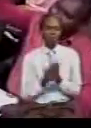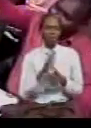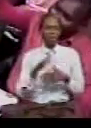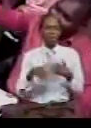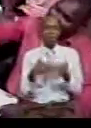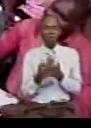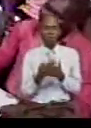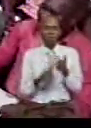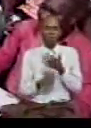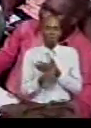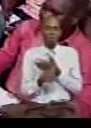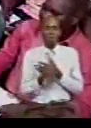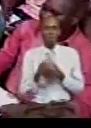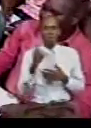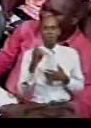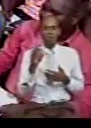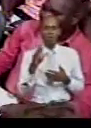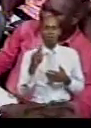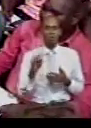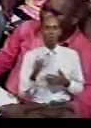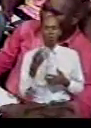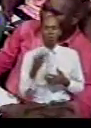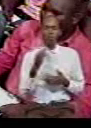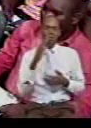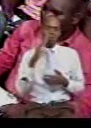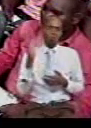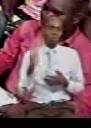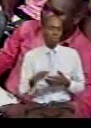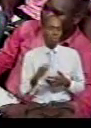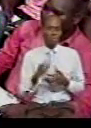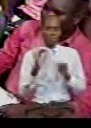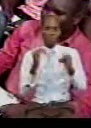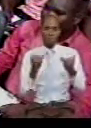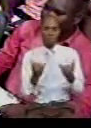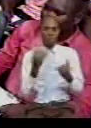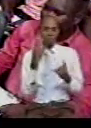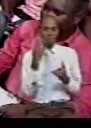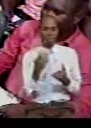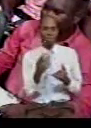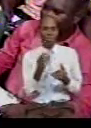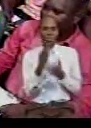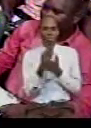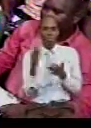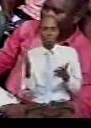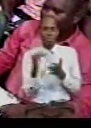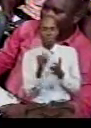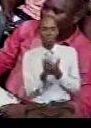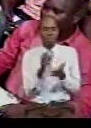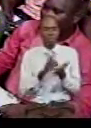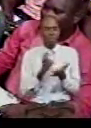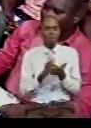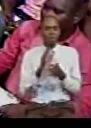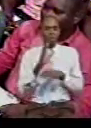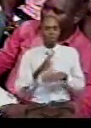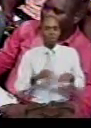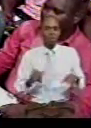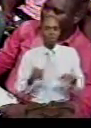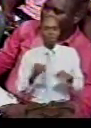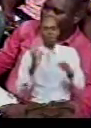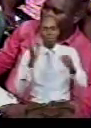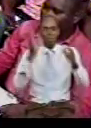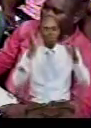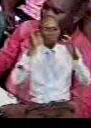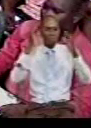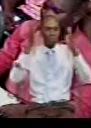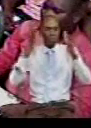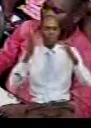wicked. Something they call incurable disease come to your body, is just